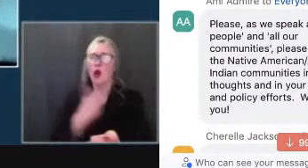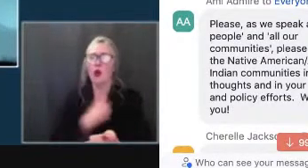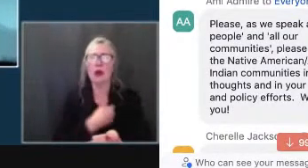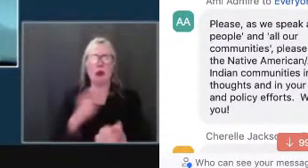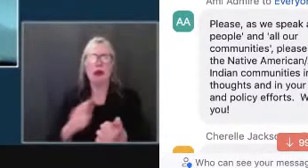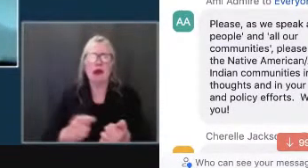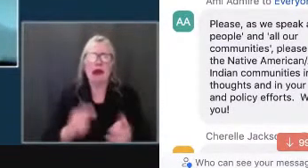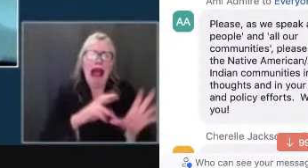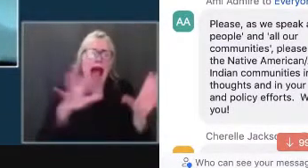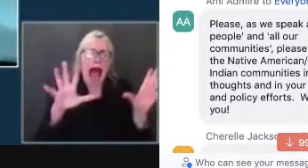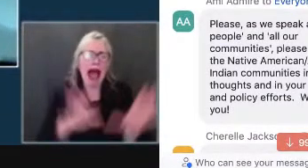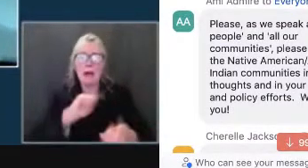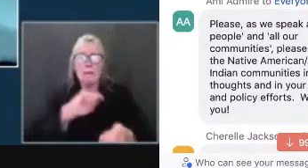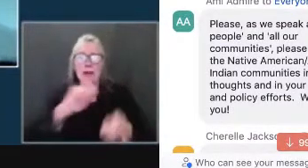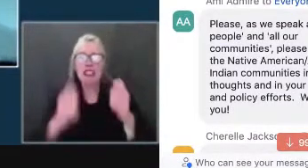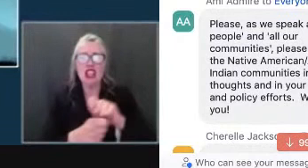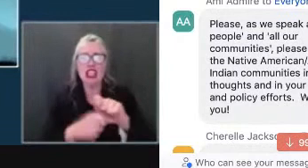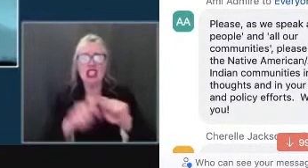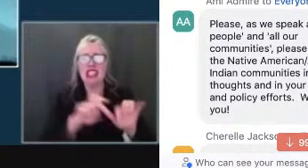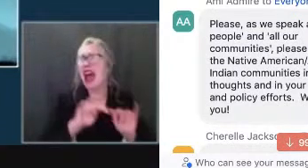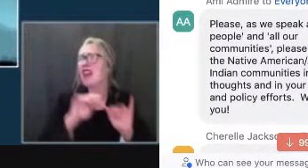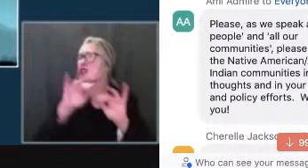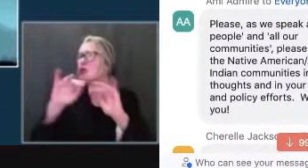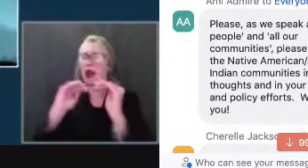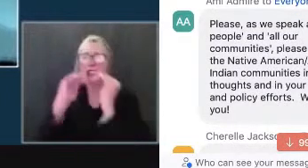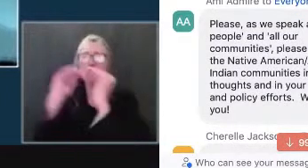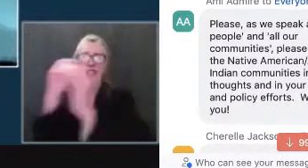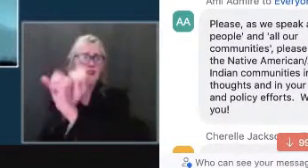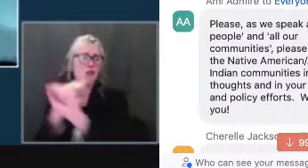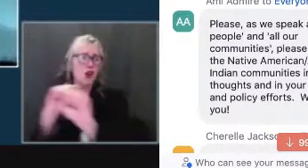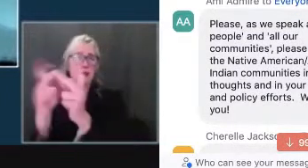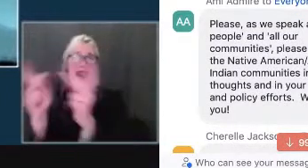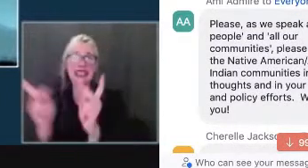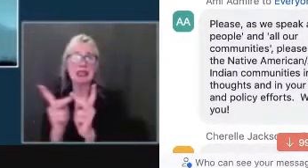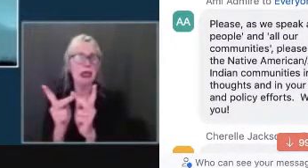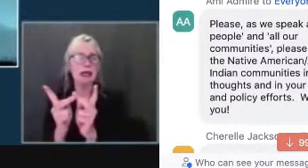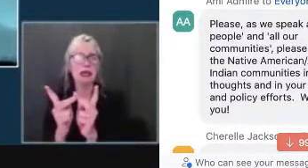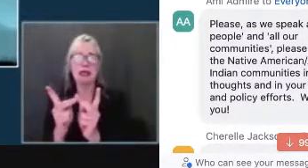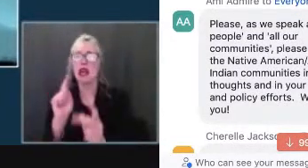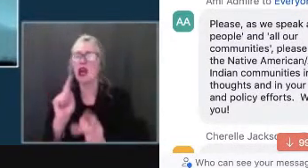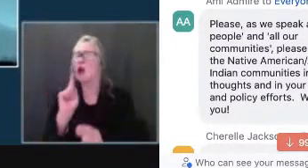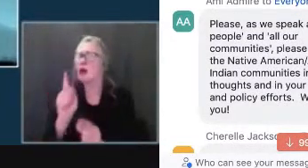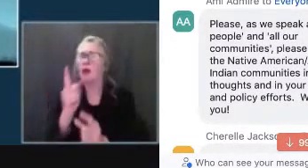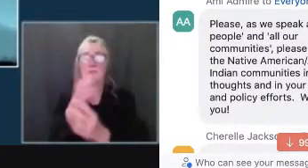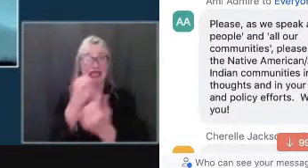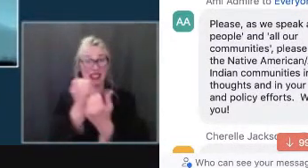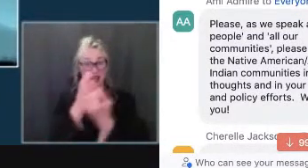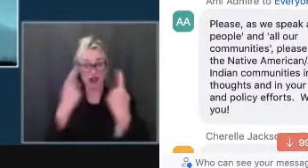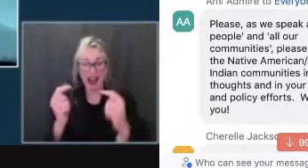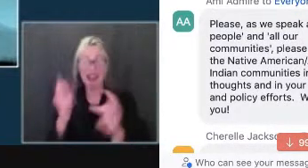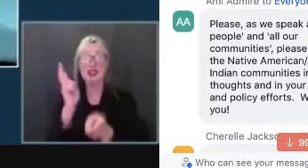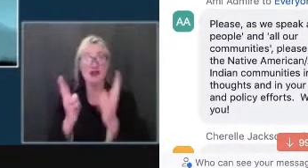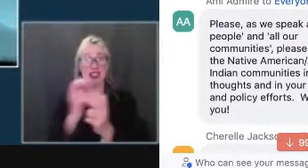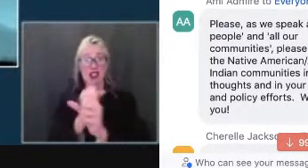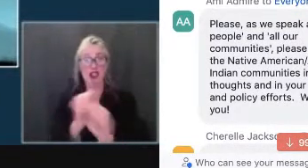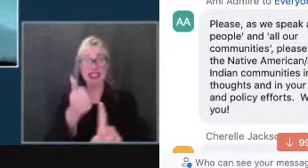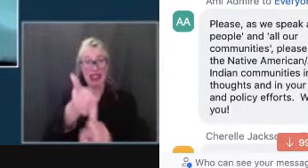Big changes will be made. We won't have to convince people to change. People are going to be rushing to save themselves. And who will be left